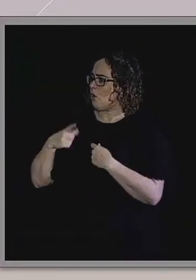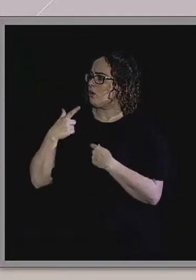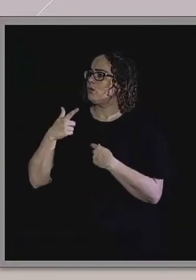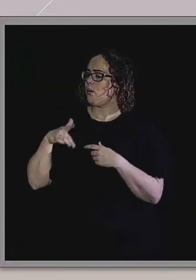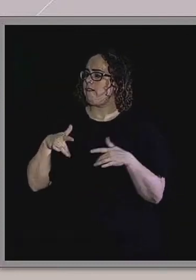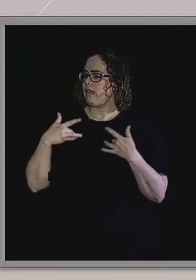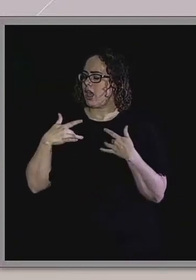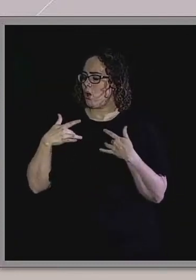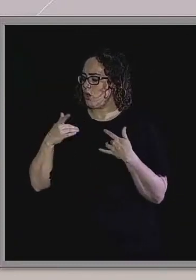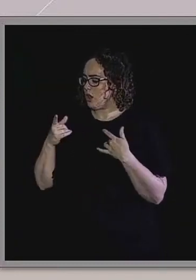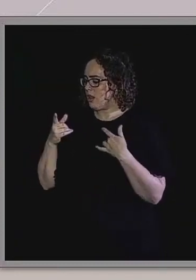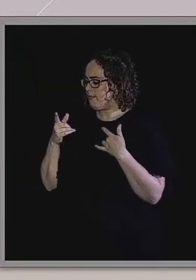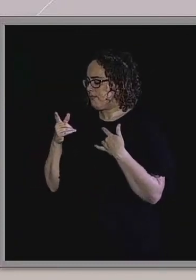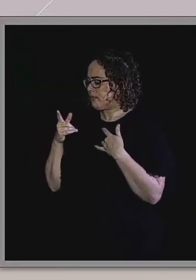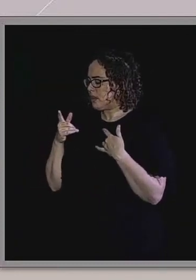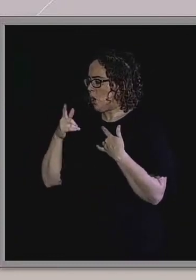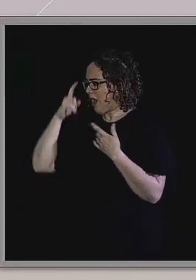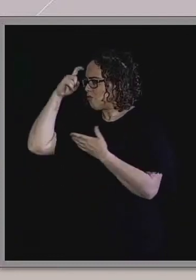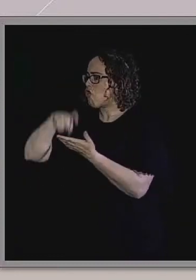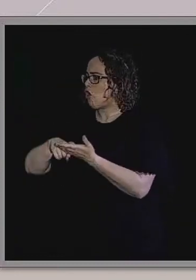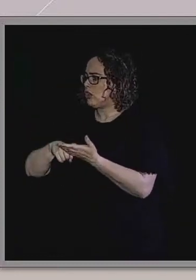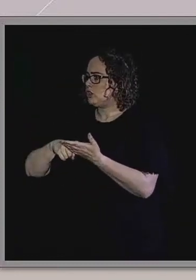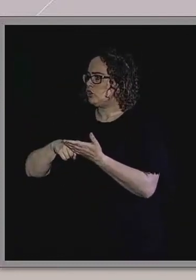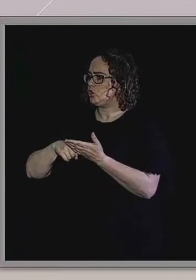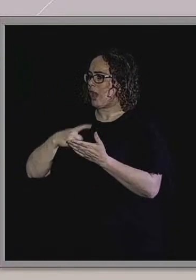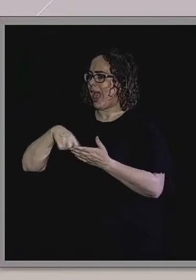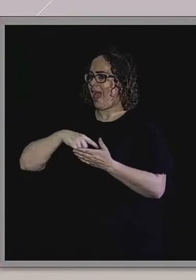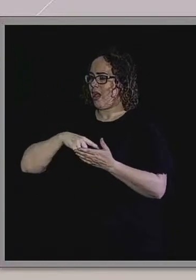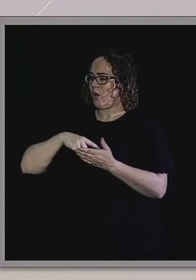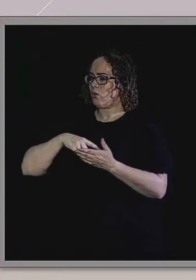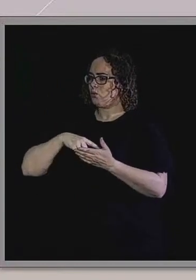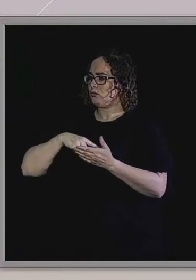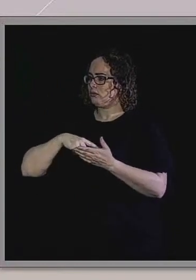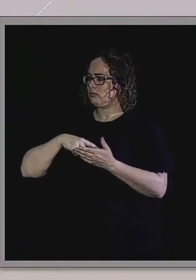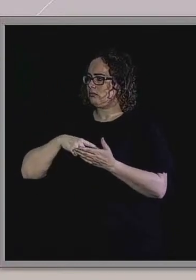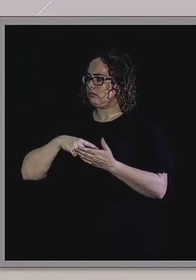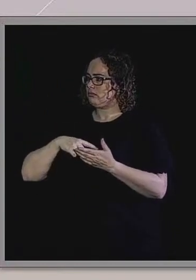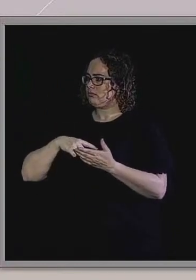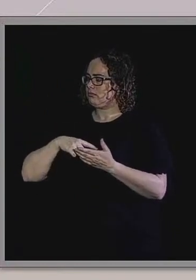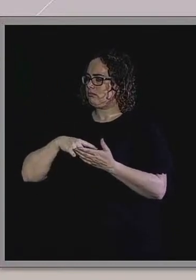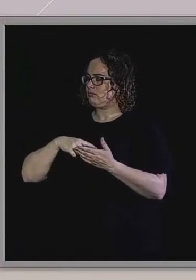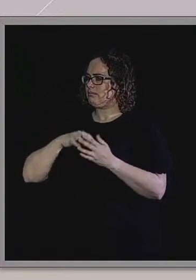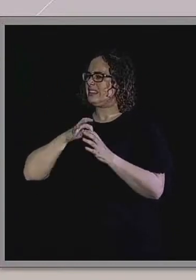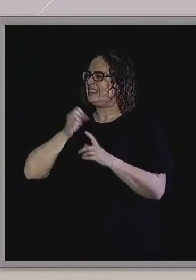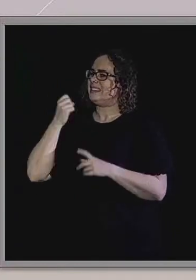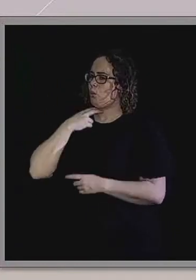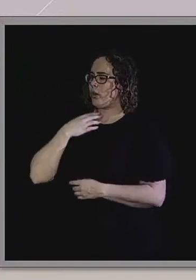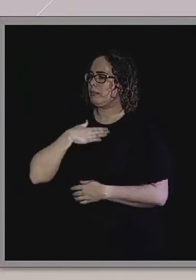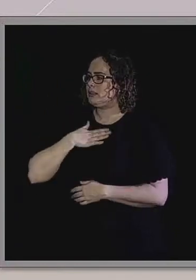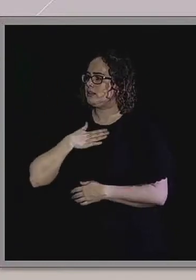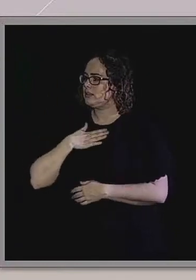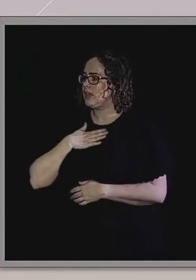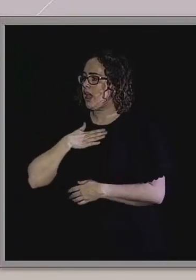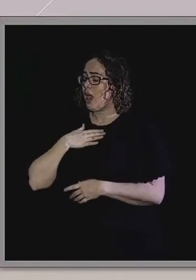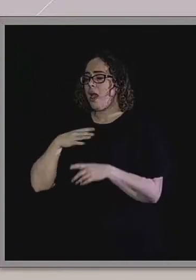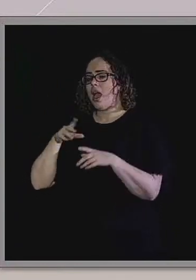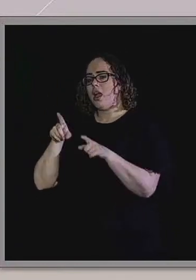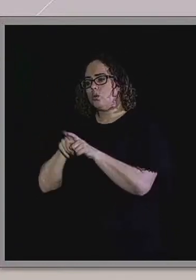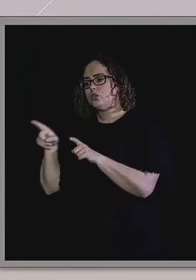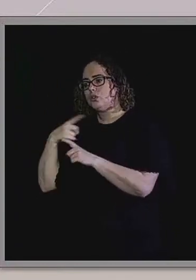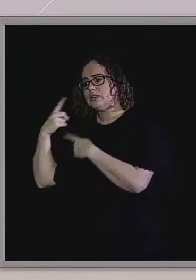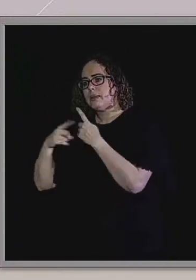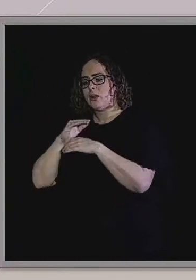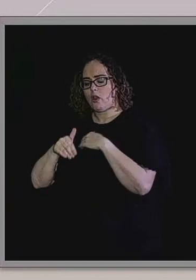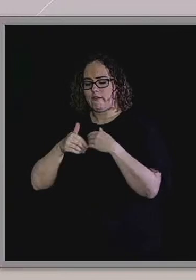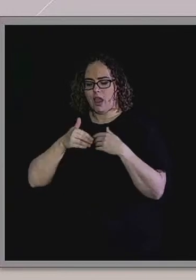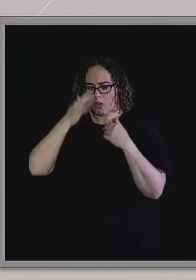of poverty. But I think one of the things that is pertinent, that lives in all our hearts there, and we're all about love and that respect and that